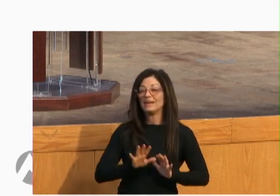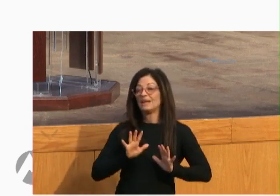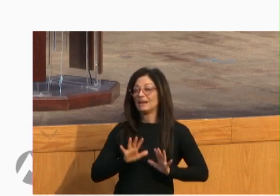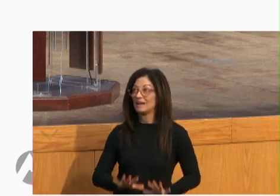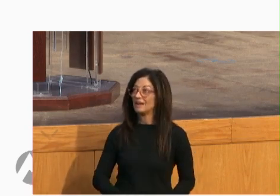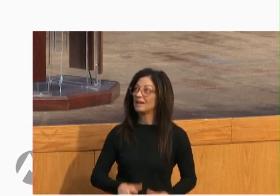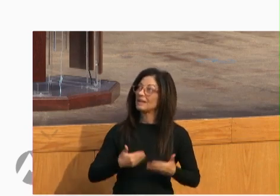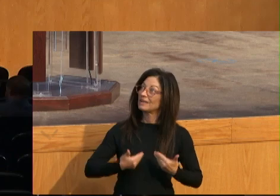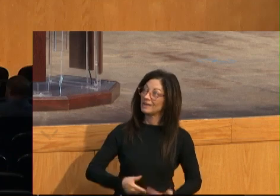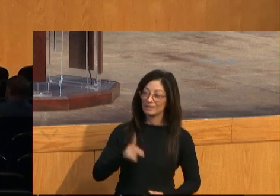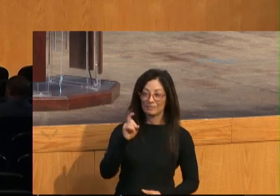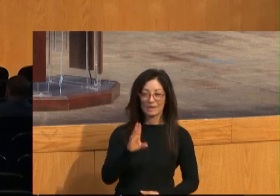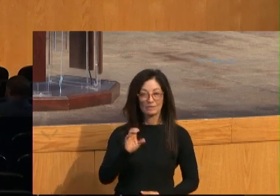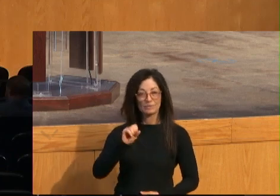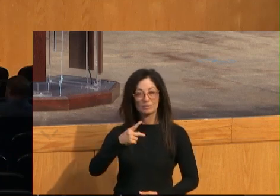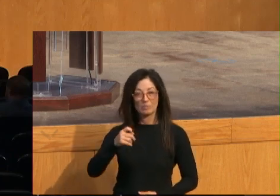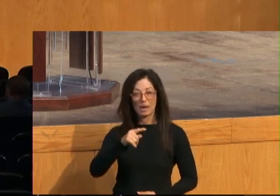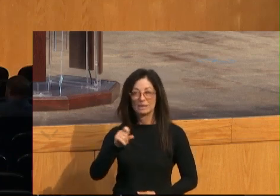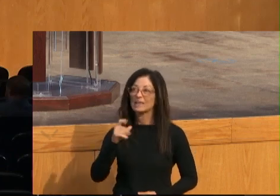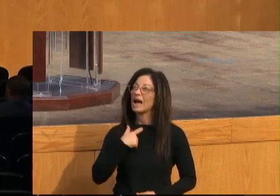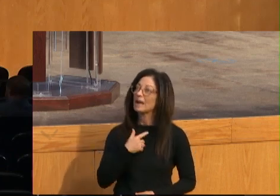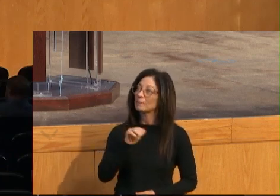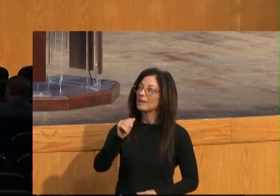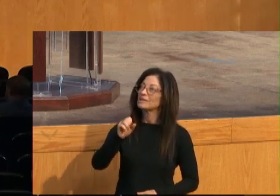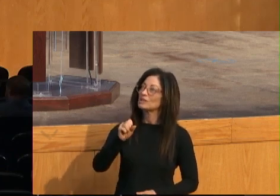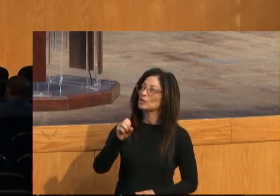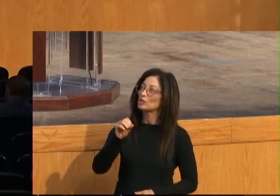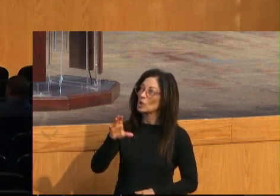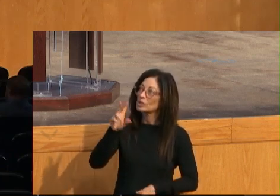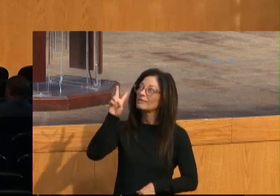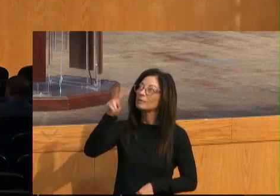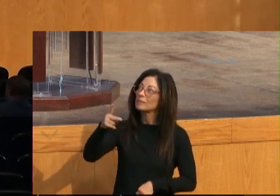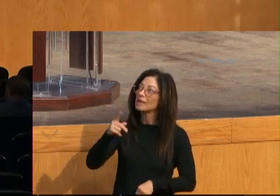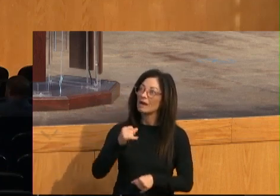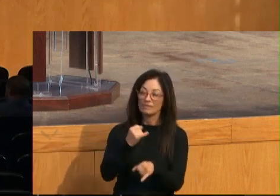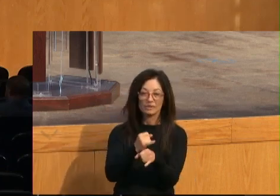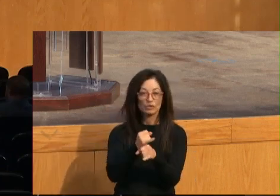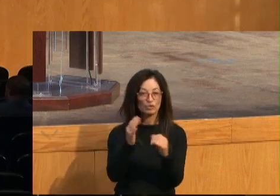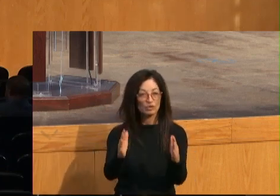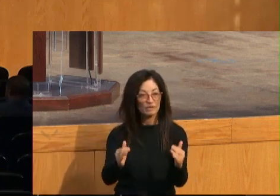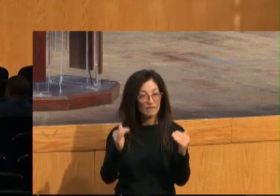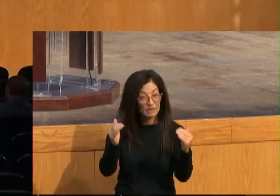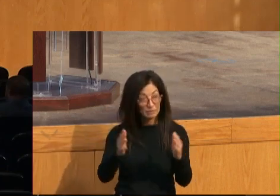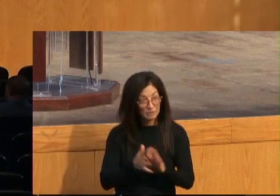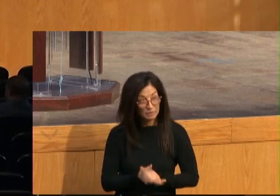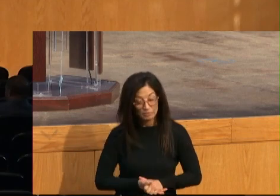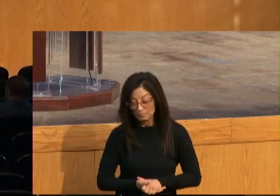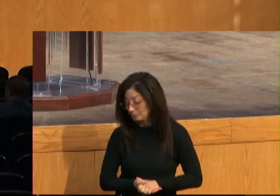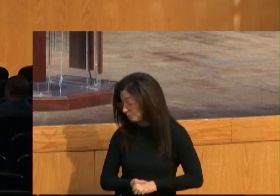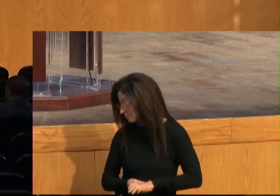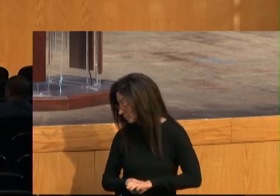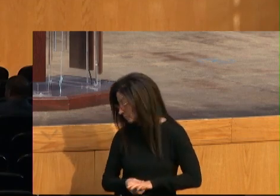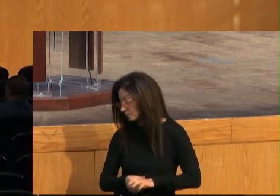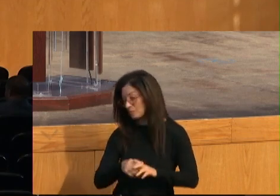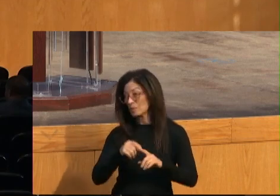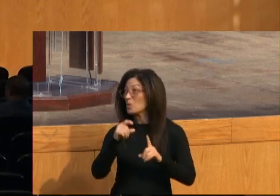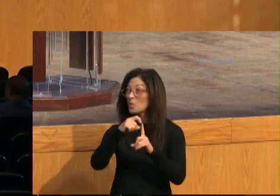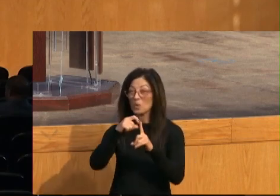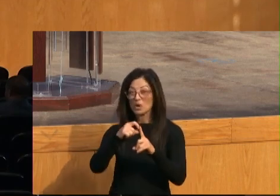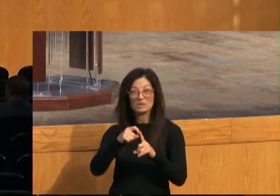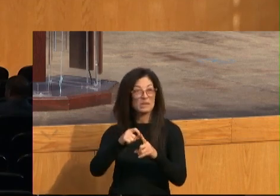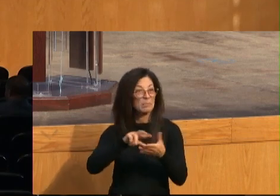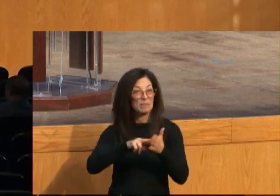I'm Deb Spots. I am the Associate VP of Institutional Advancement. And if those words don't mean anything, it's